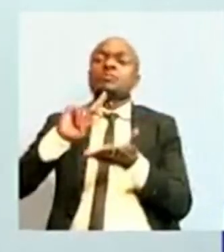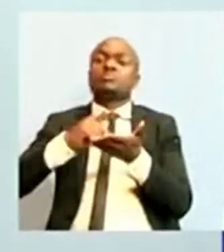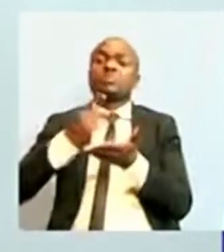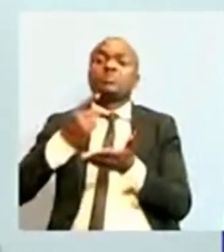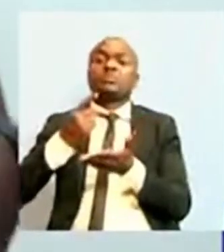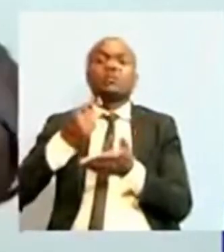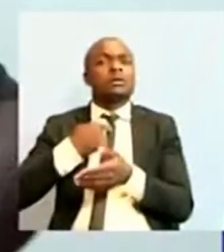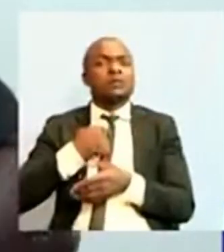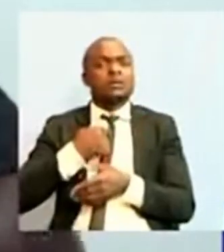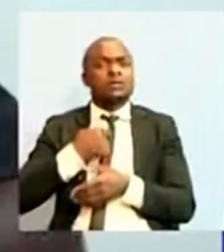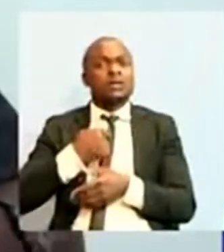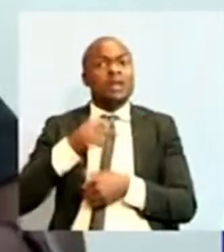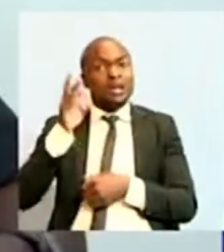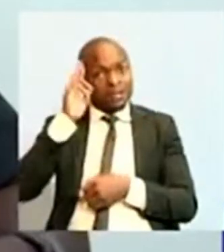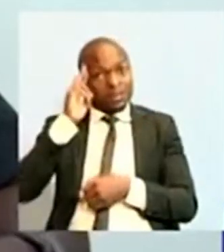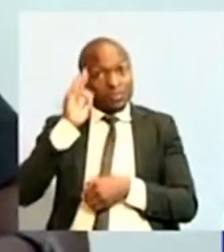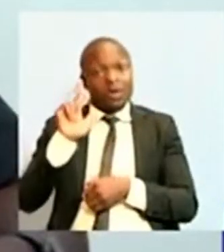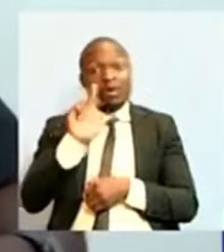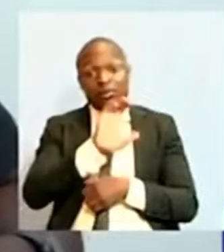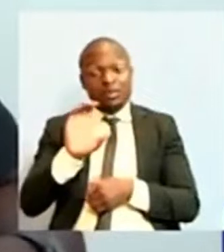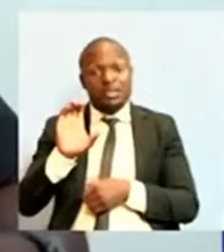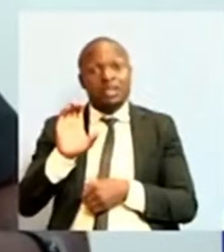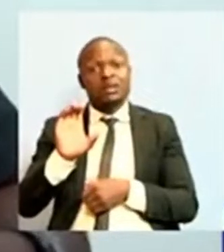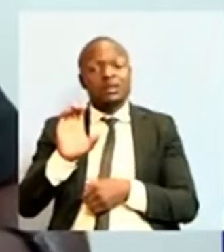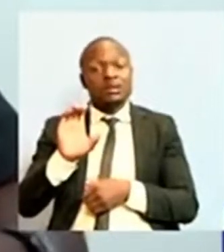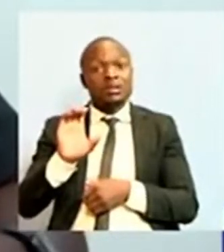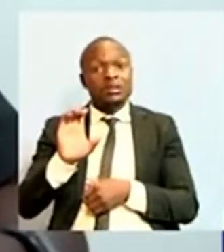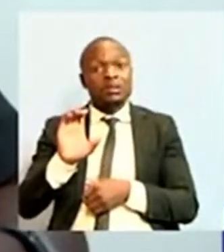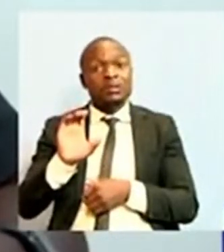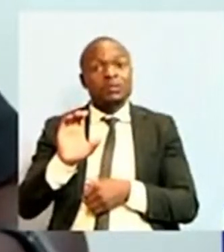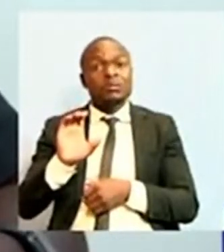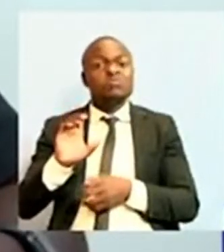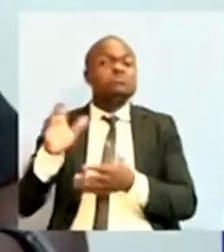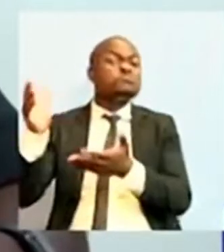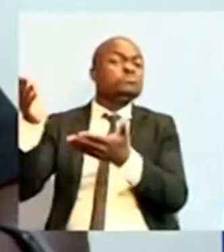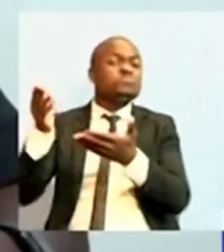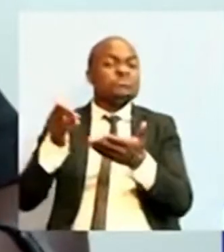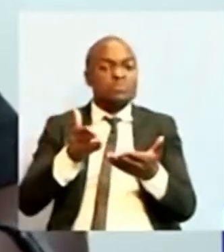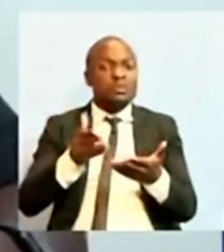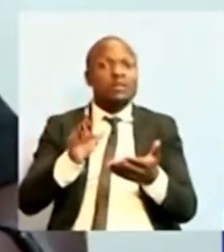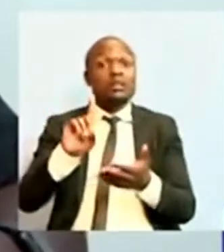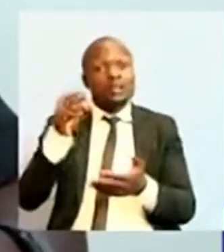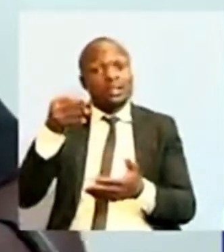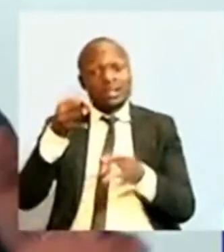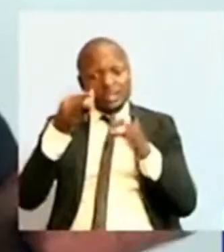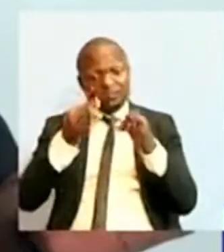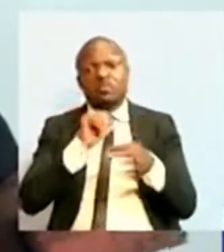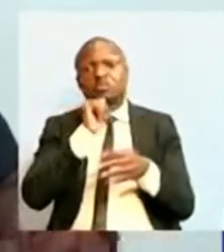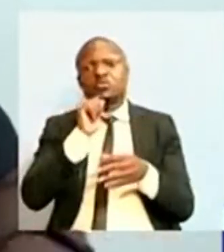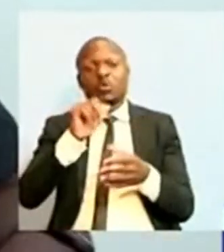they would come with axes, you know, katemo. DF, if you don't pay.